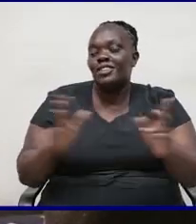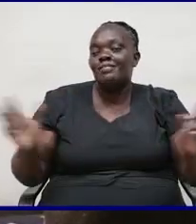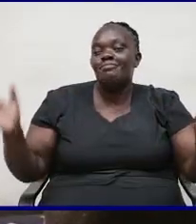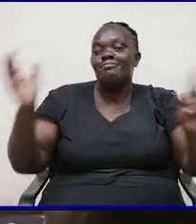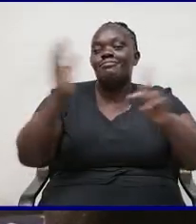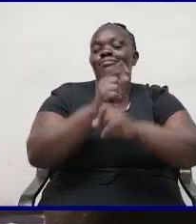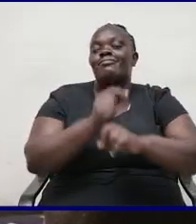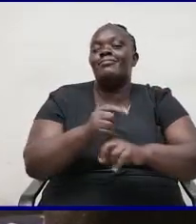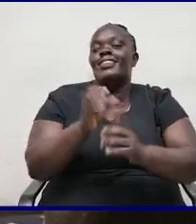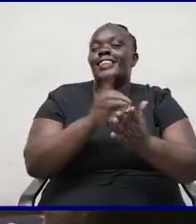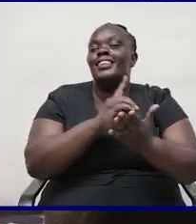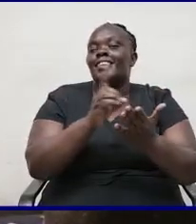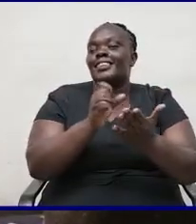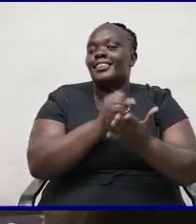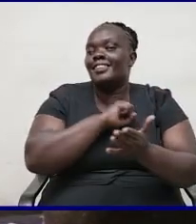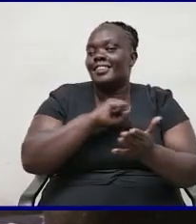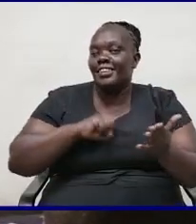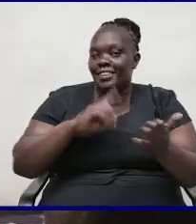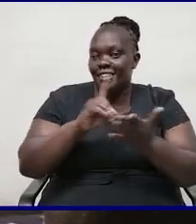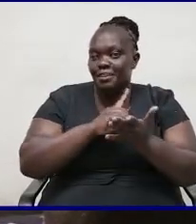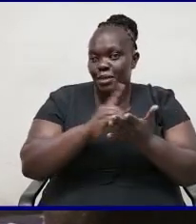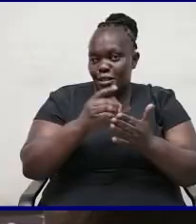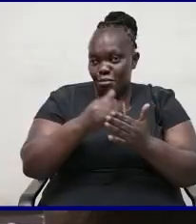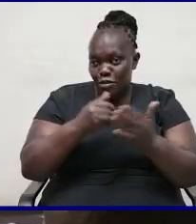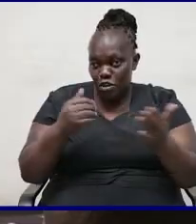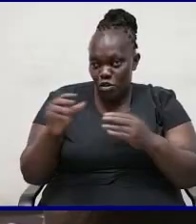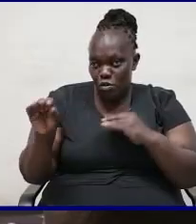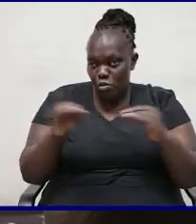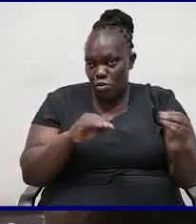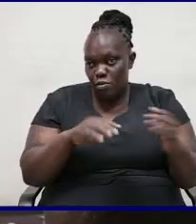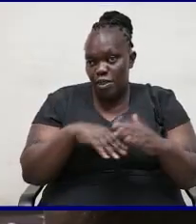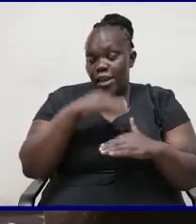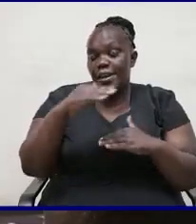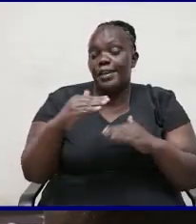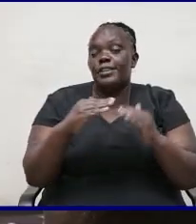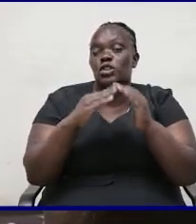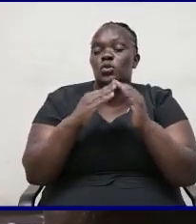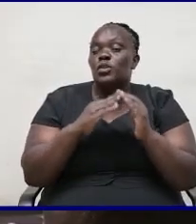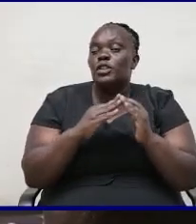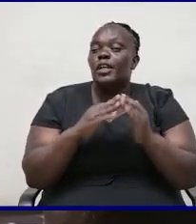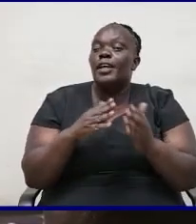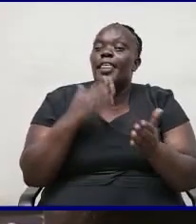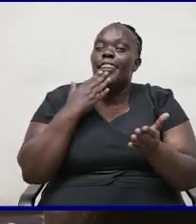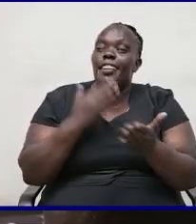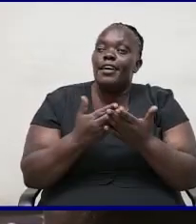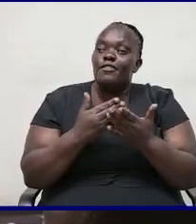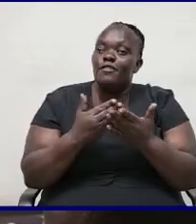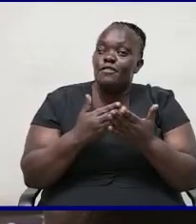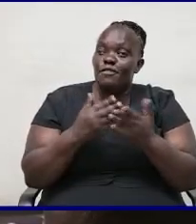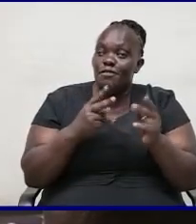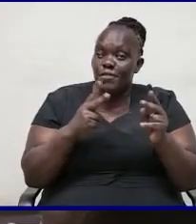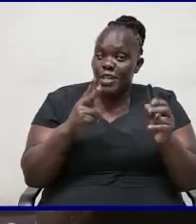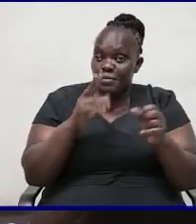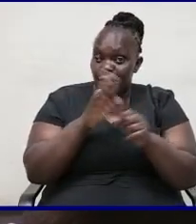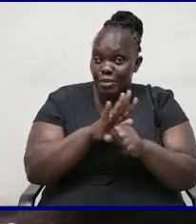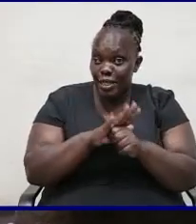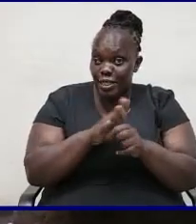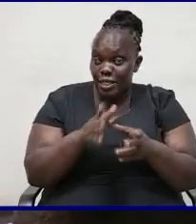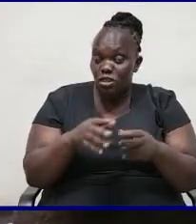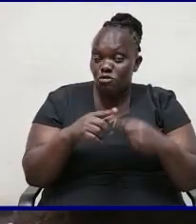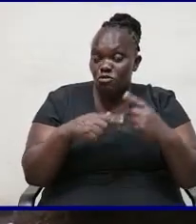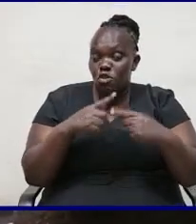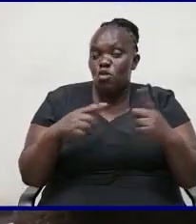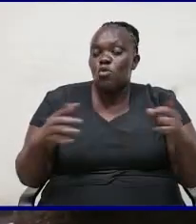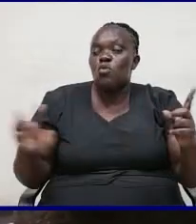of your State Department. Yes. Before we now go to the next set of questions. Thank you very much, Spox. I want to continue